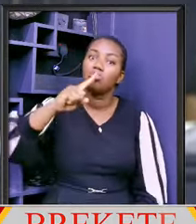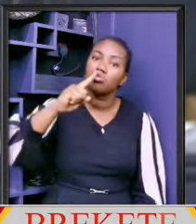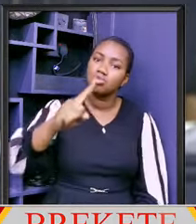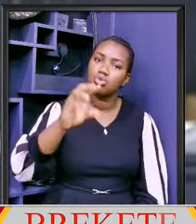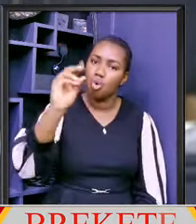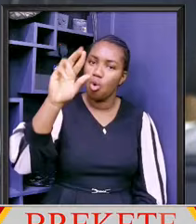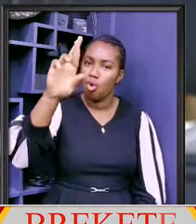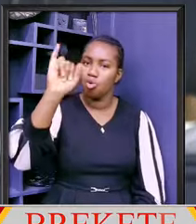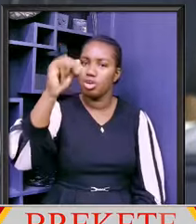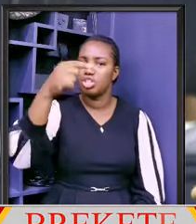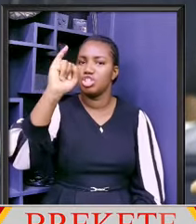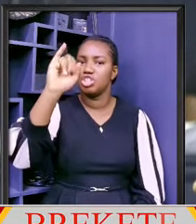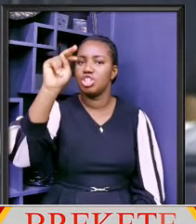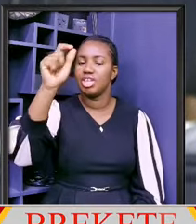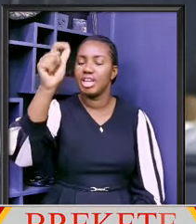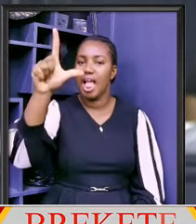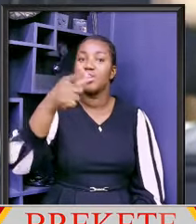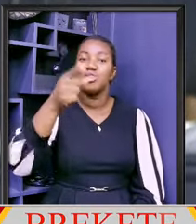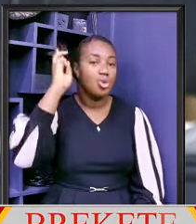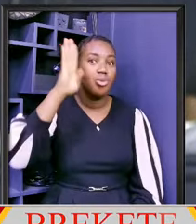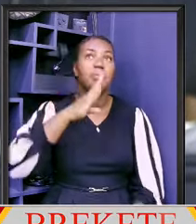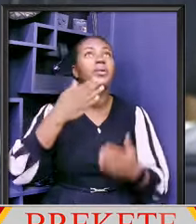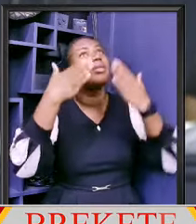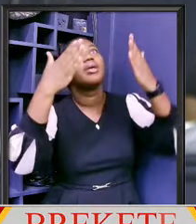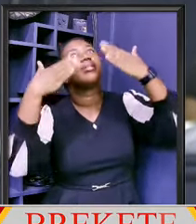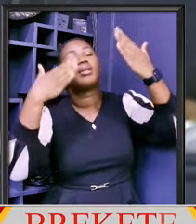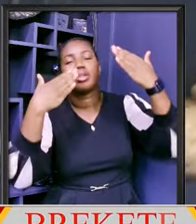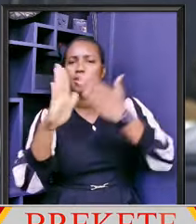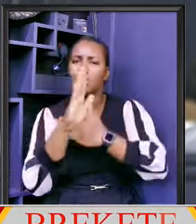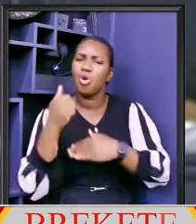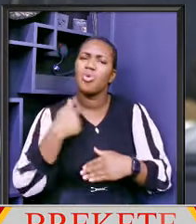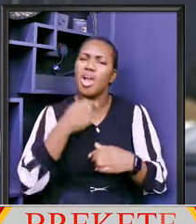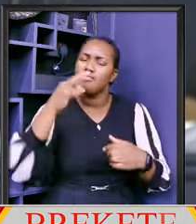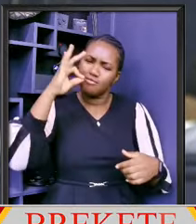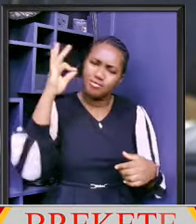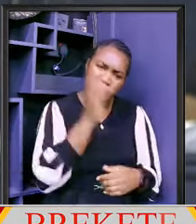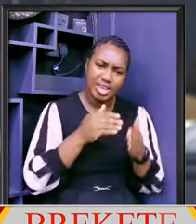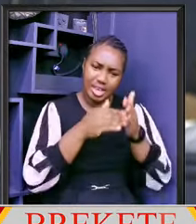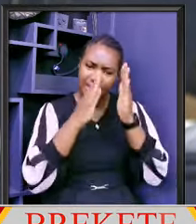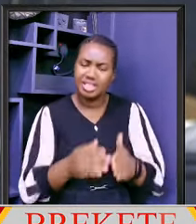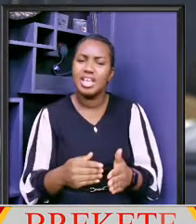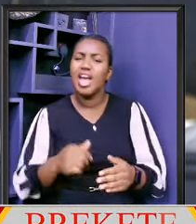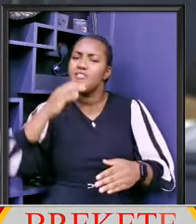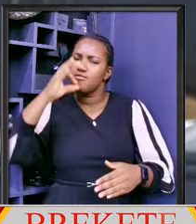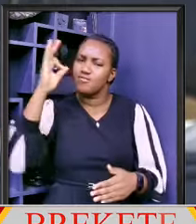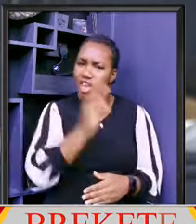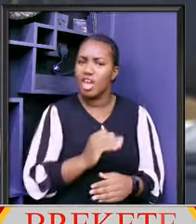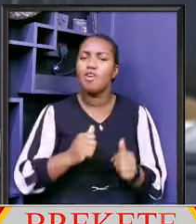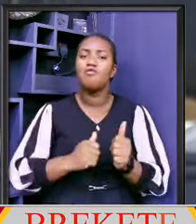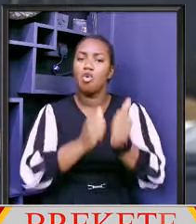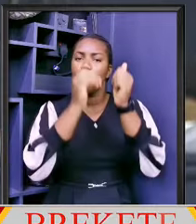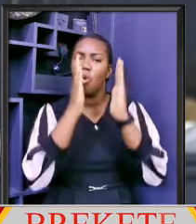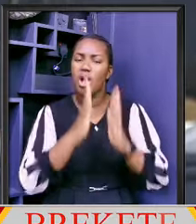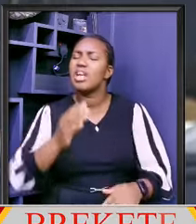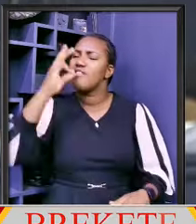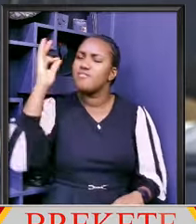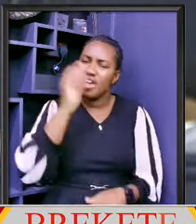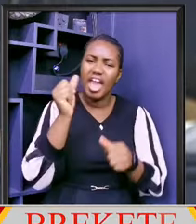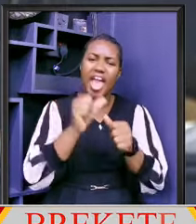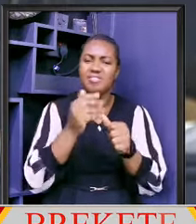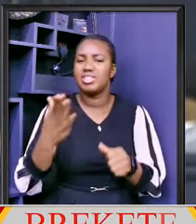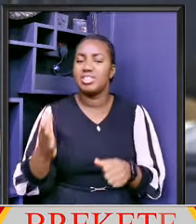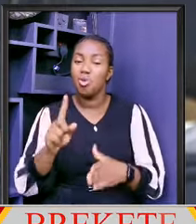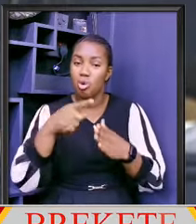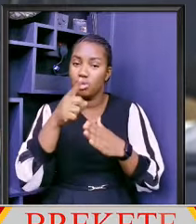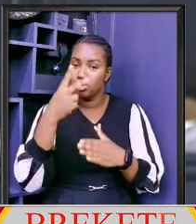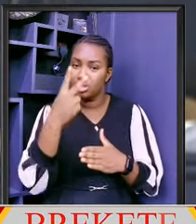What kind of a country is this? We have fake leaders, fake followers, fake everything. Yeah. So when you see an original one,